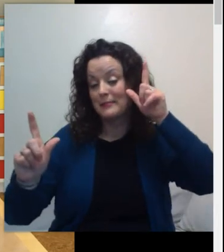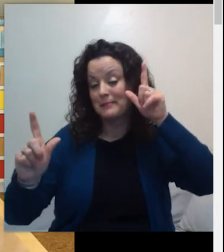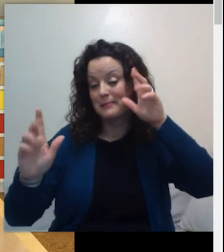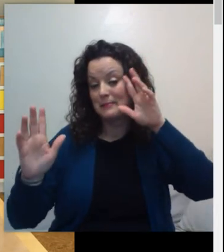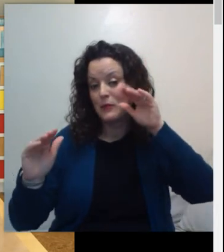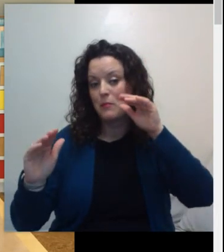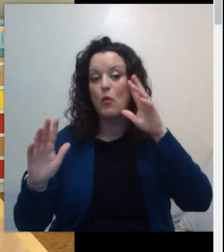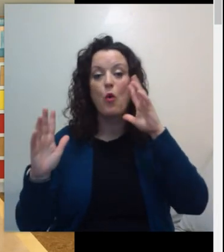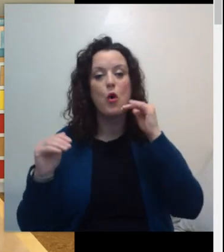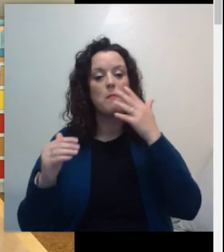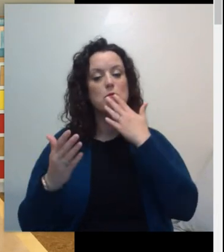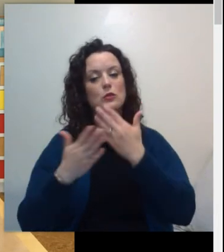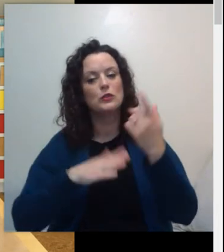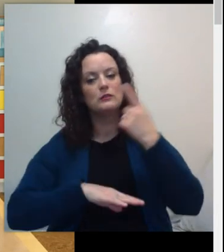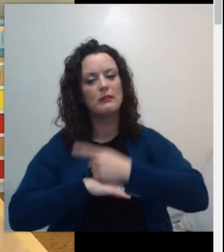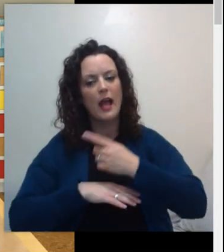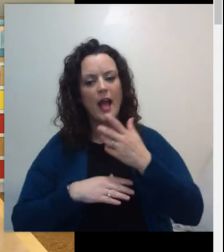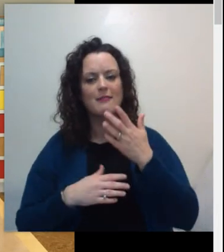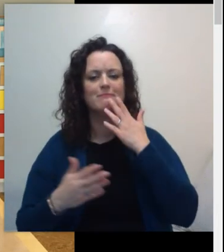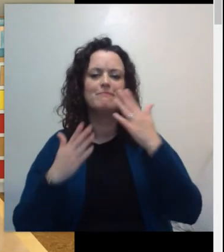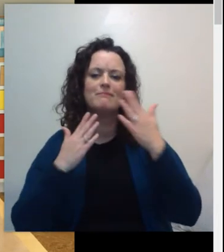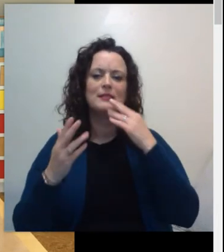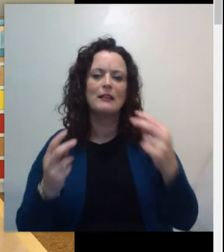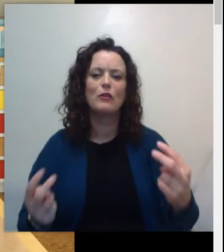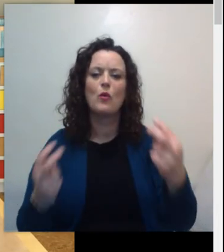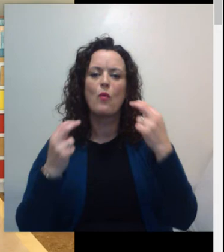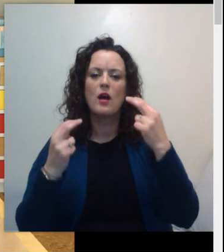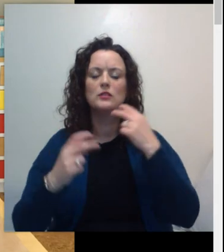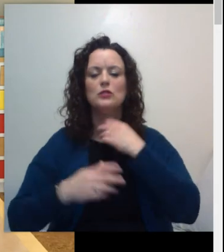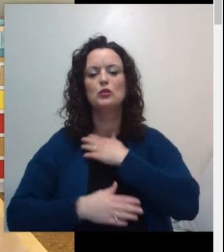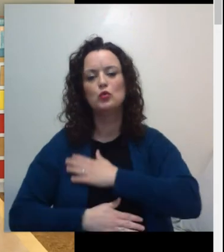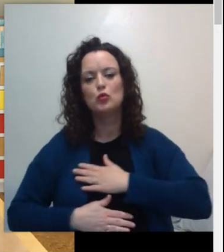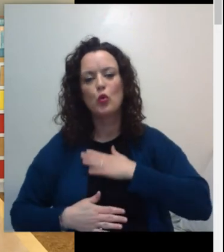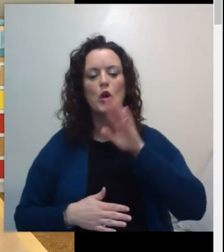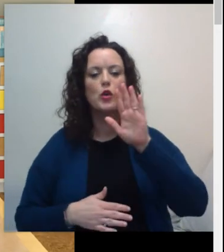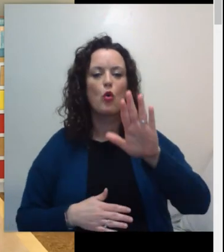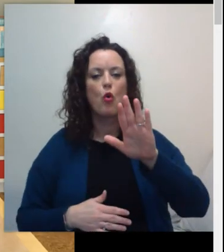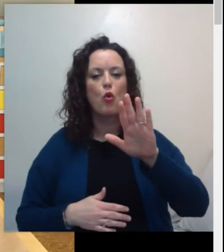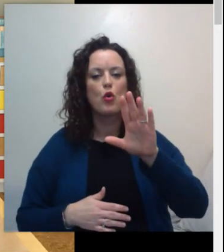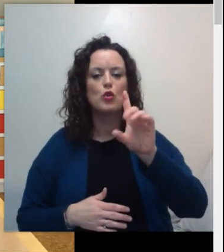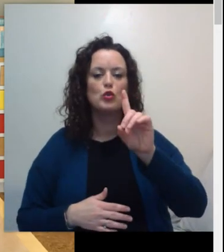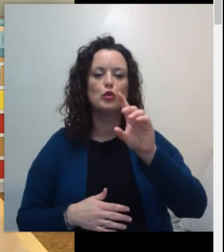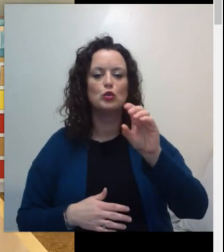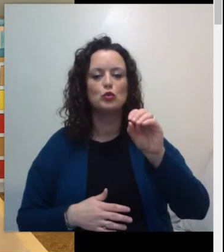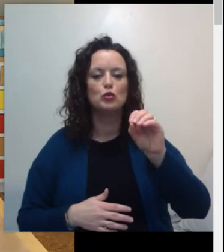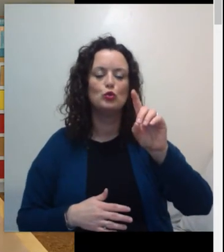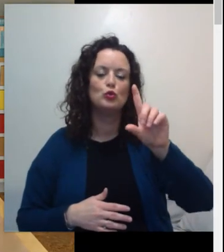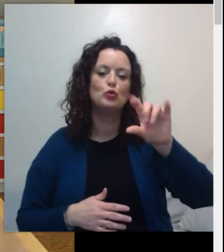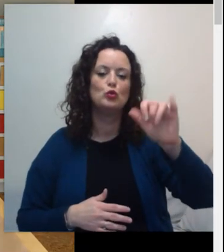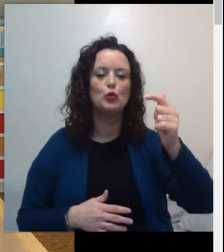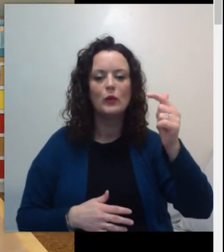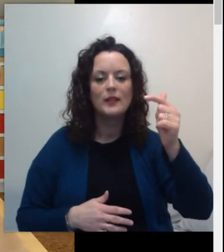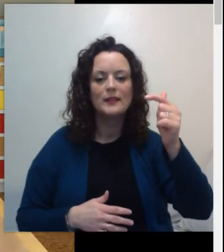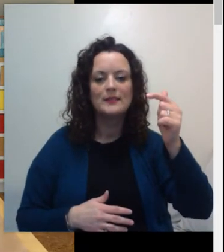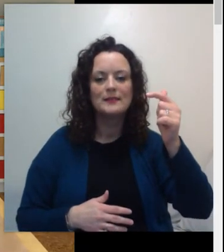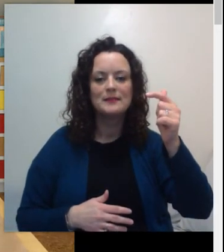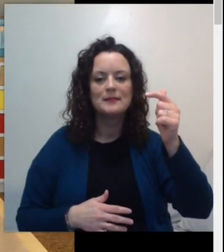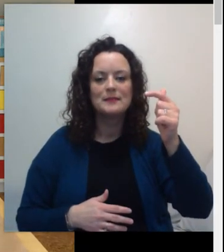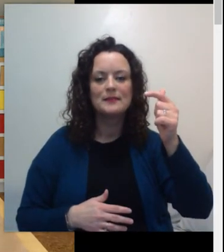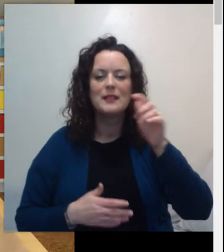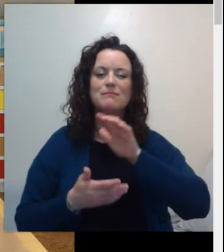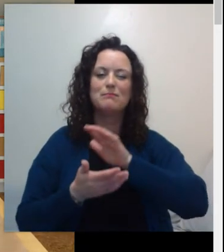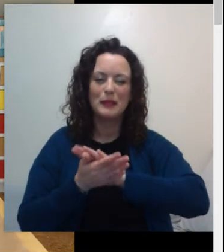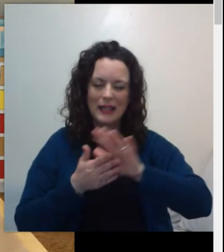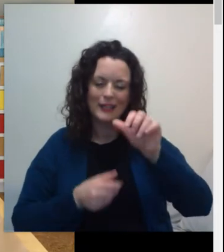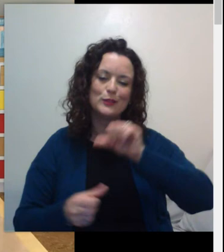you have a great day. Thank you guys for watching. Enjoy your doodling and be nice to each